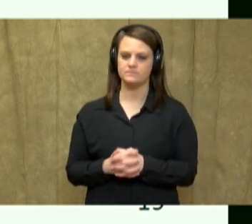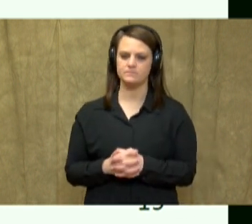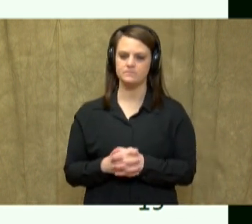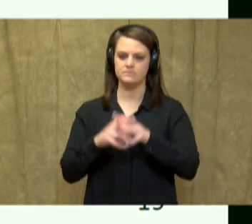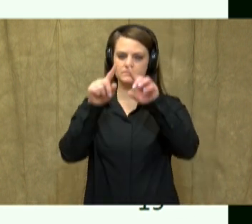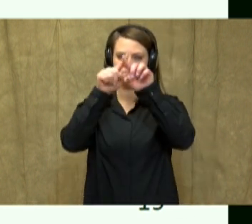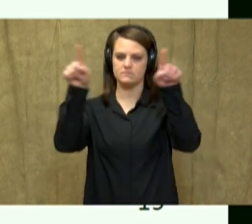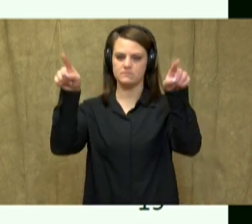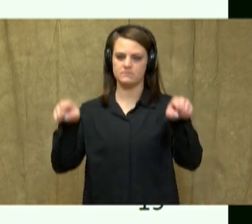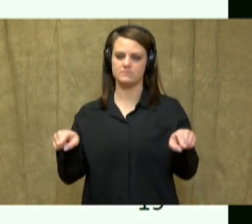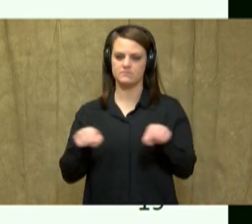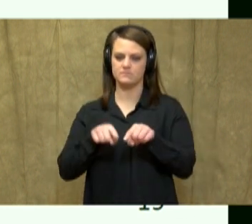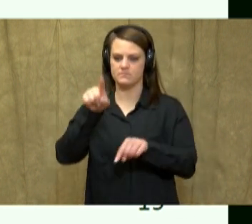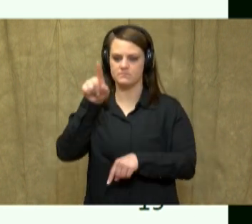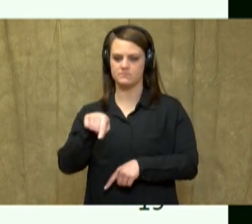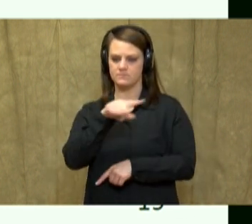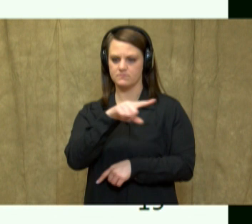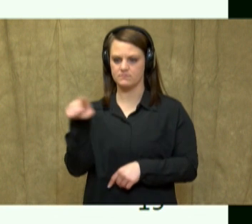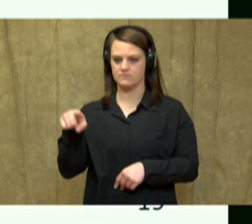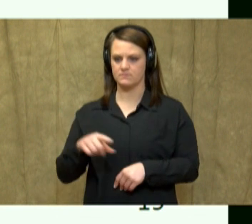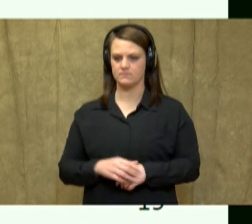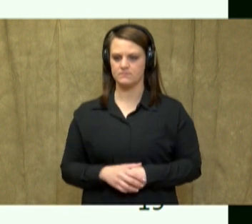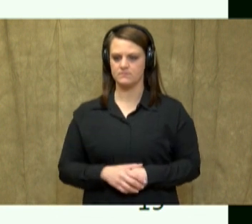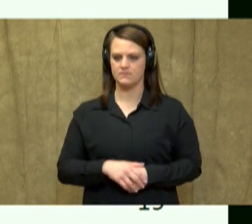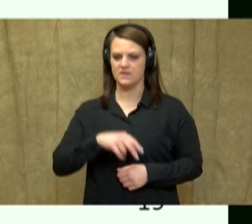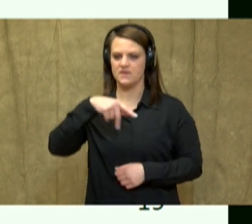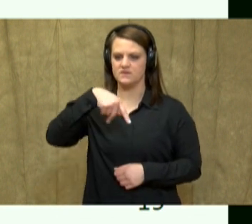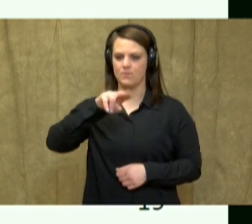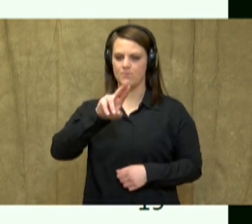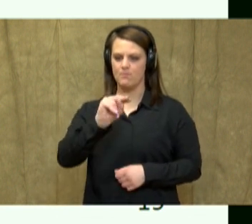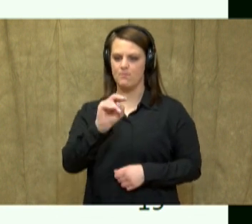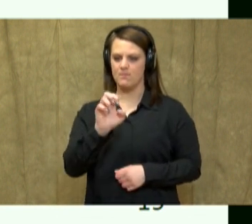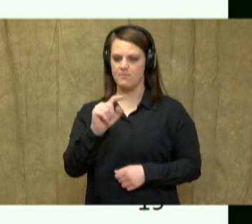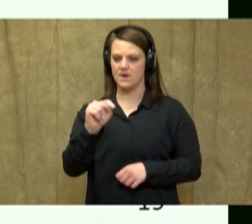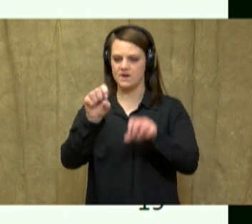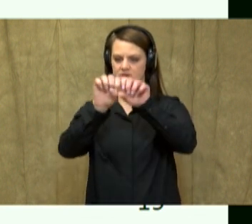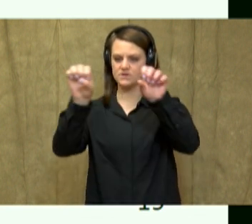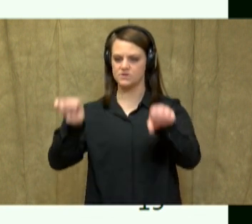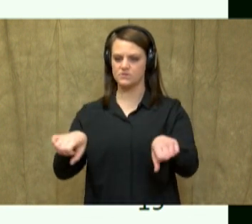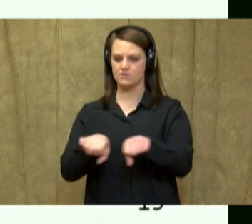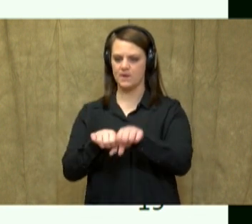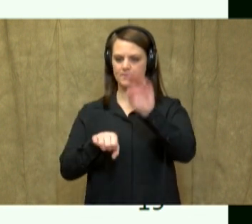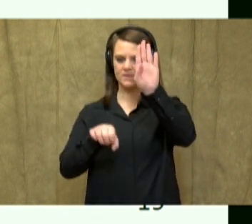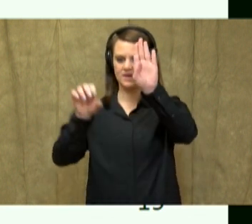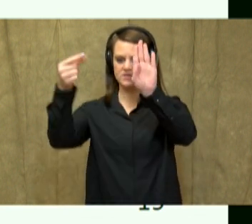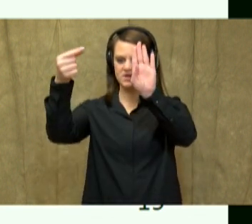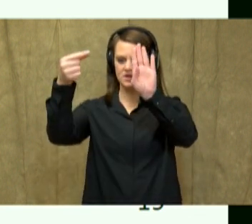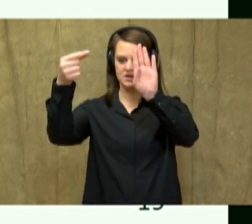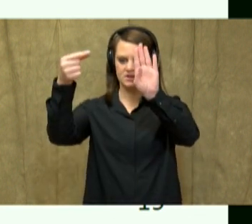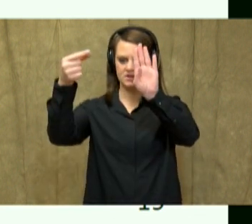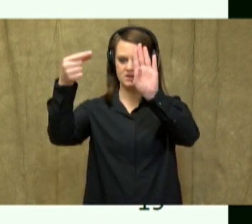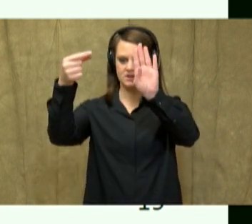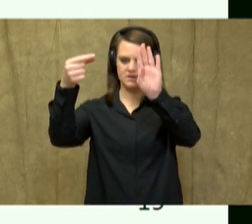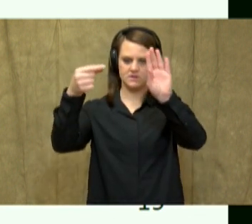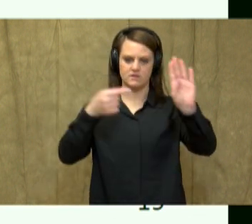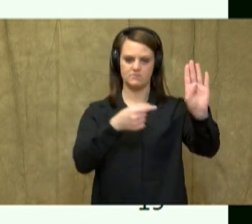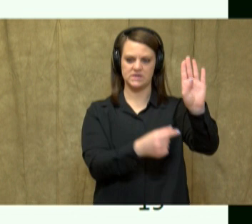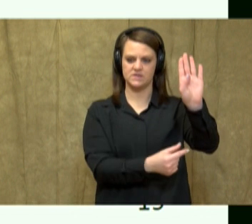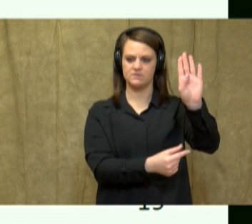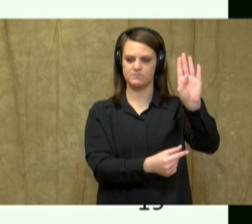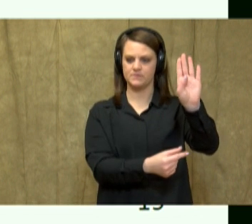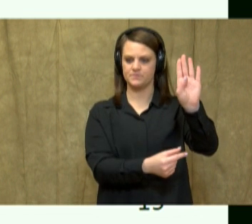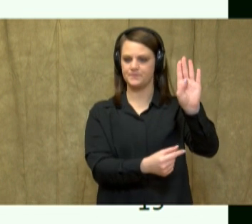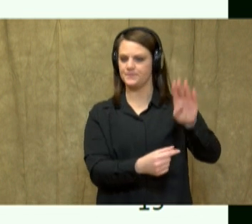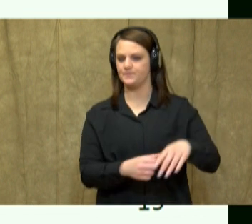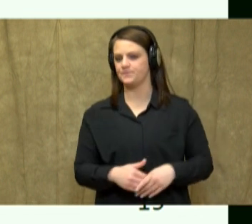All right, so if we were to do that, again, we're going to do our Punnett square just like before. B, G, one parent across the top, one parent